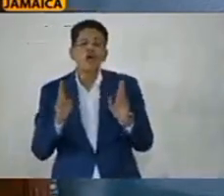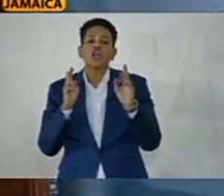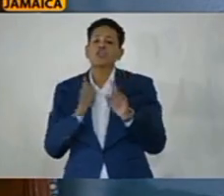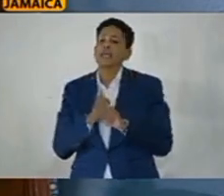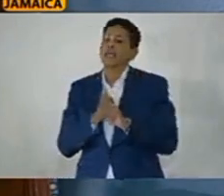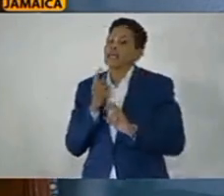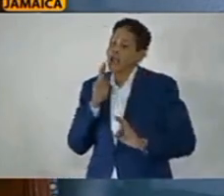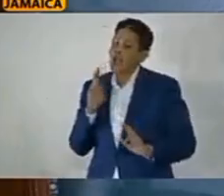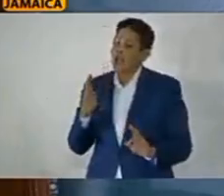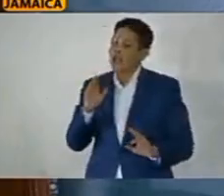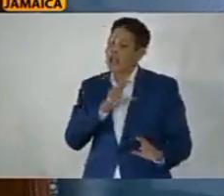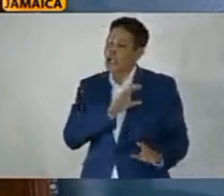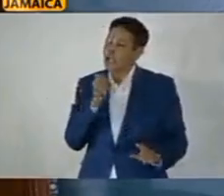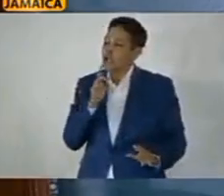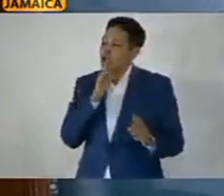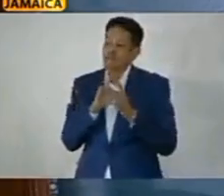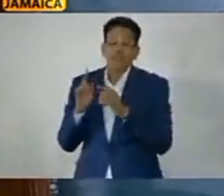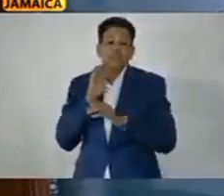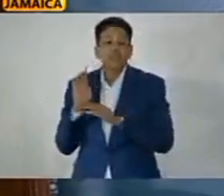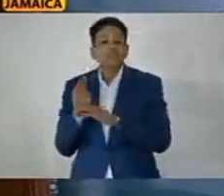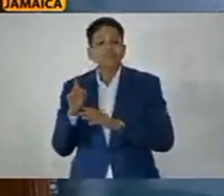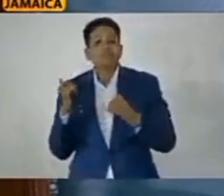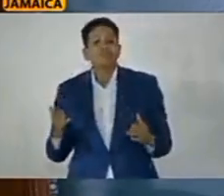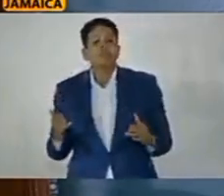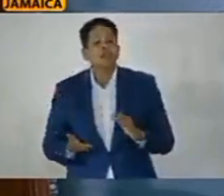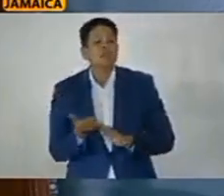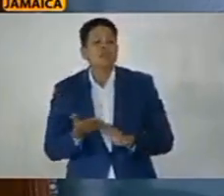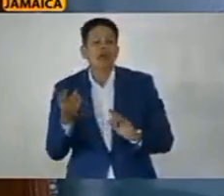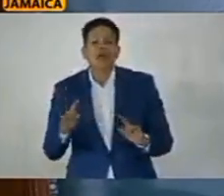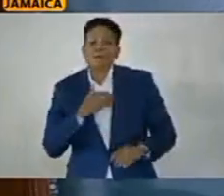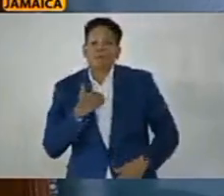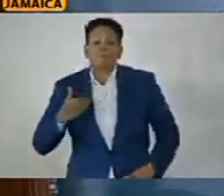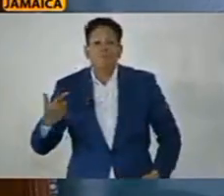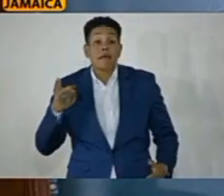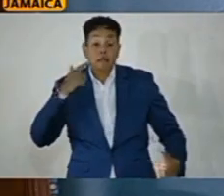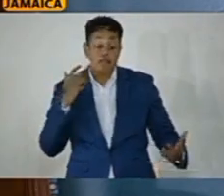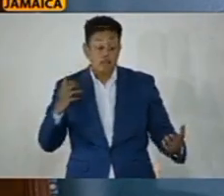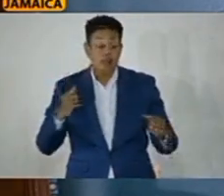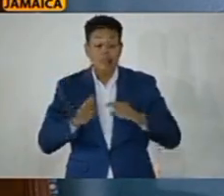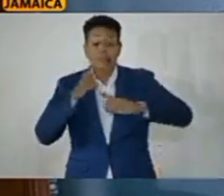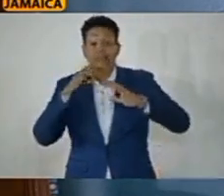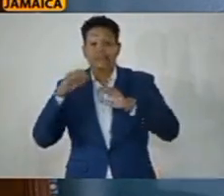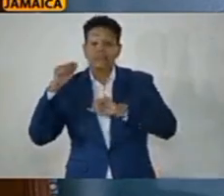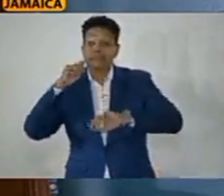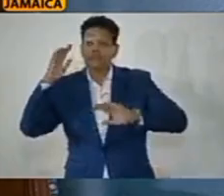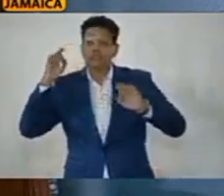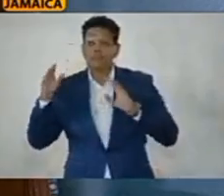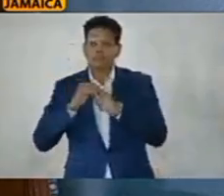urgent character or relates to the business of the day, and the member has obtained the leave of the Speaker to ask